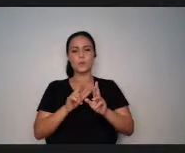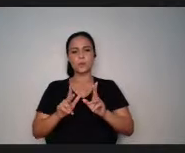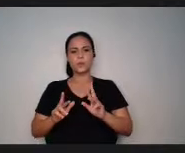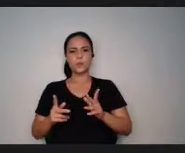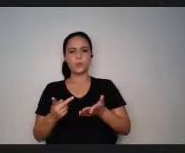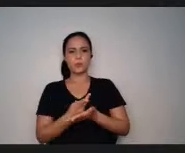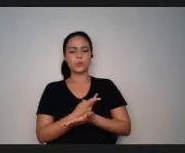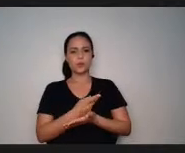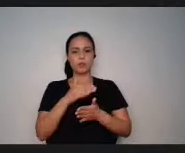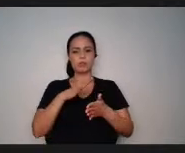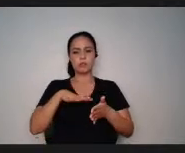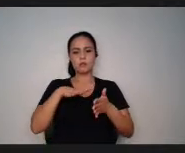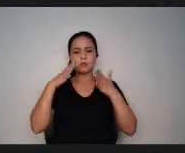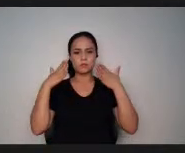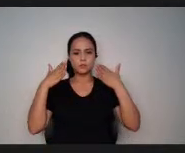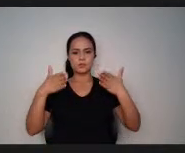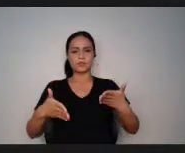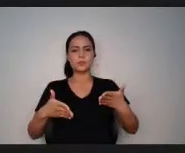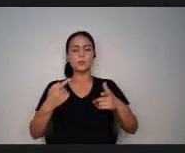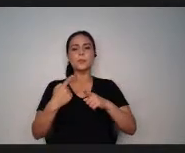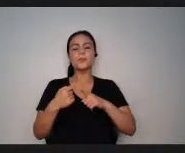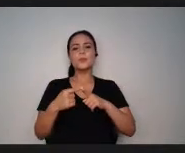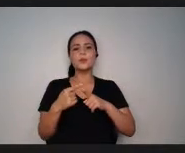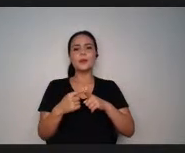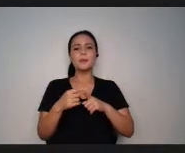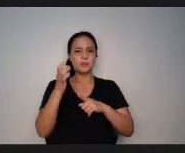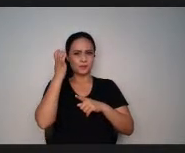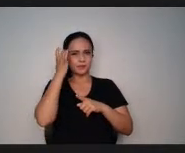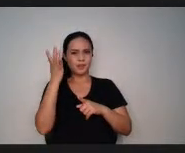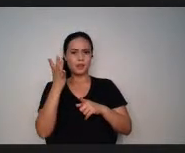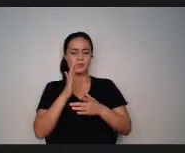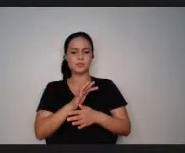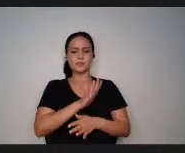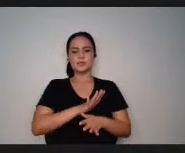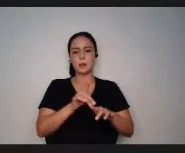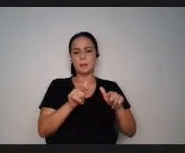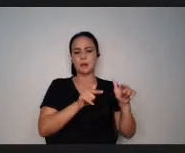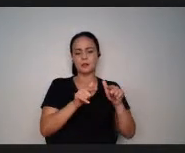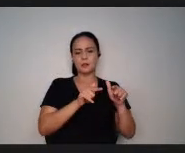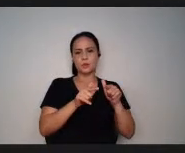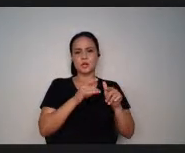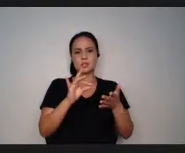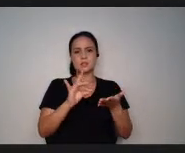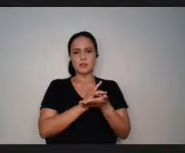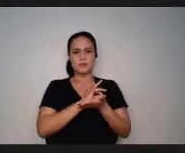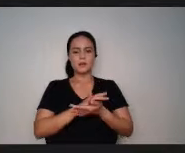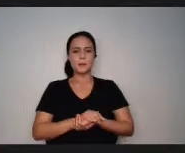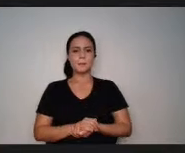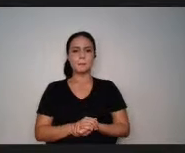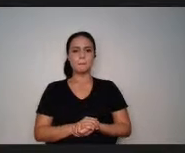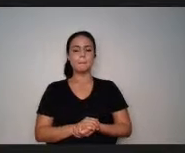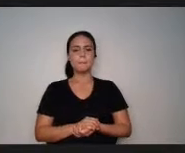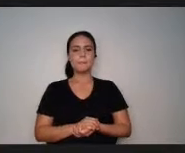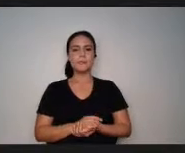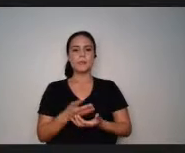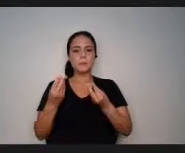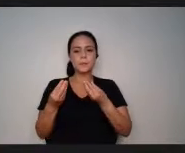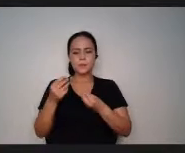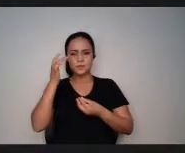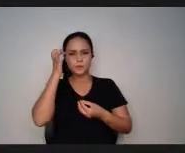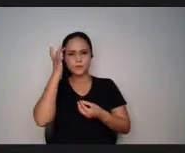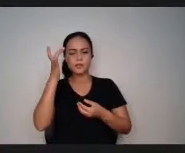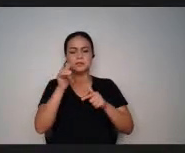labor organ. We've already talked a lot about this because it's very easy for employees to sign